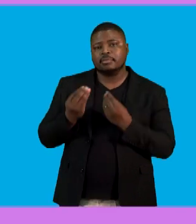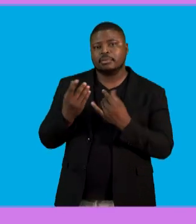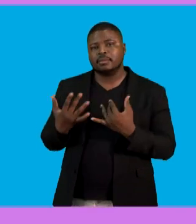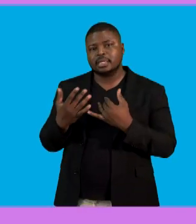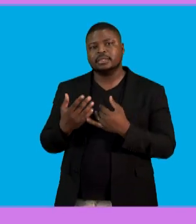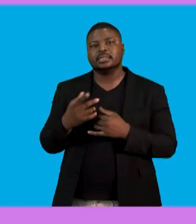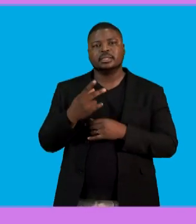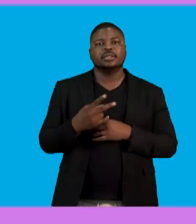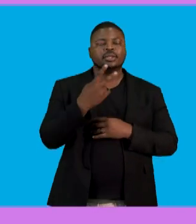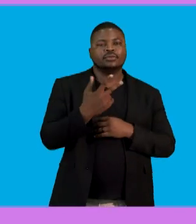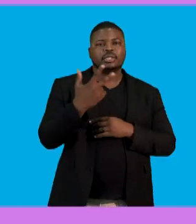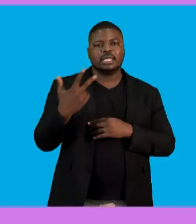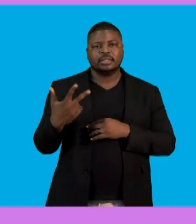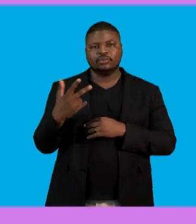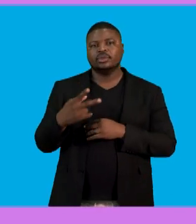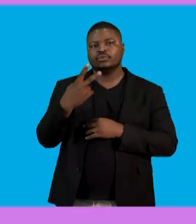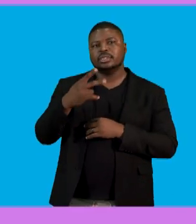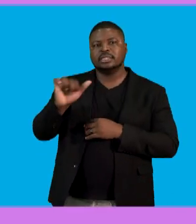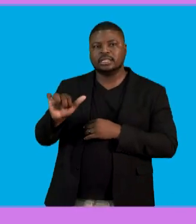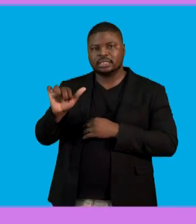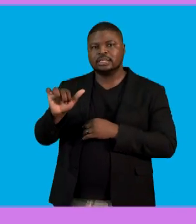I'm getting